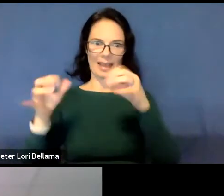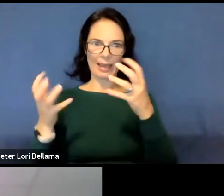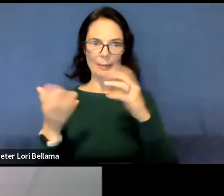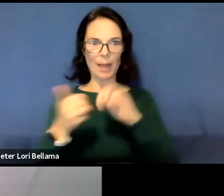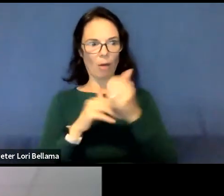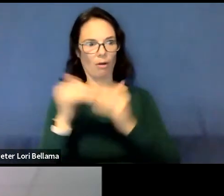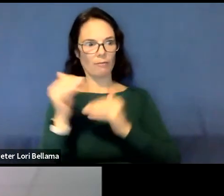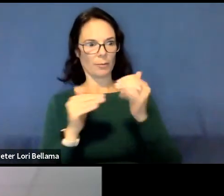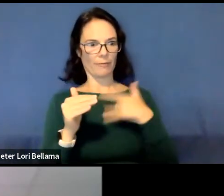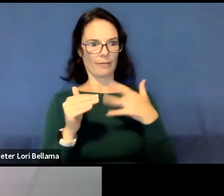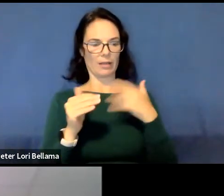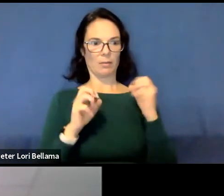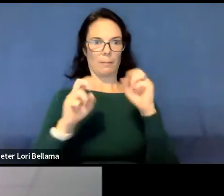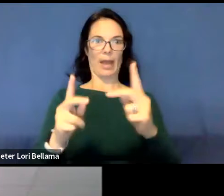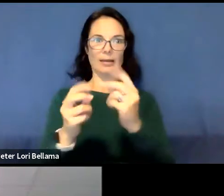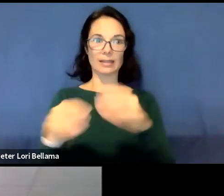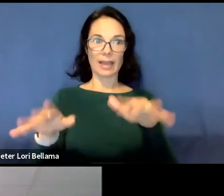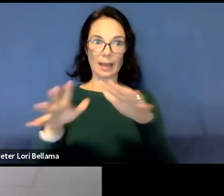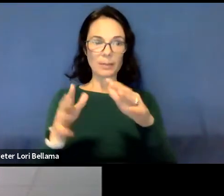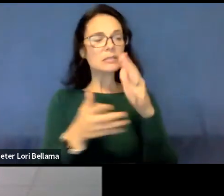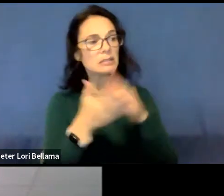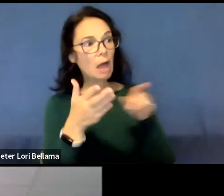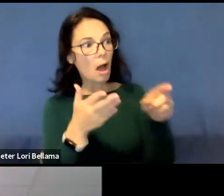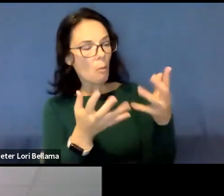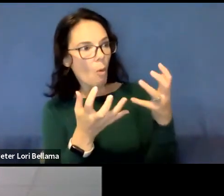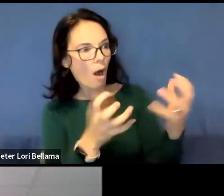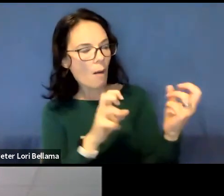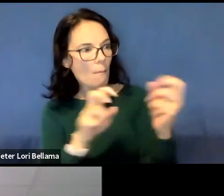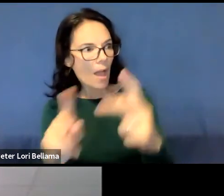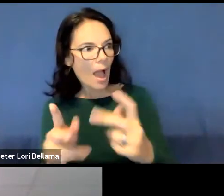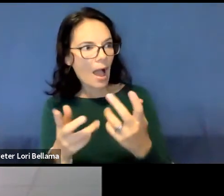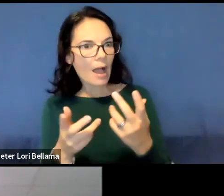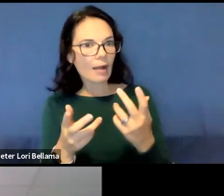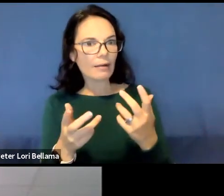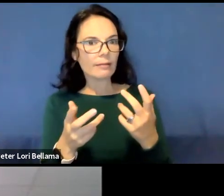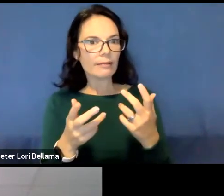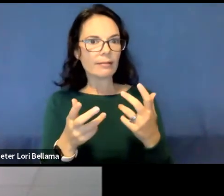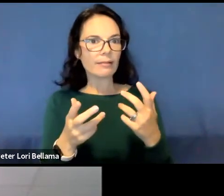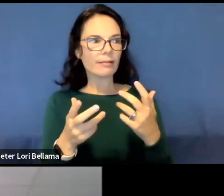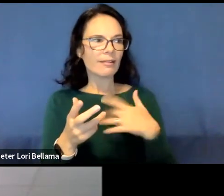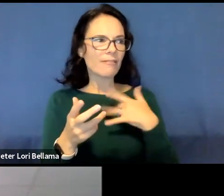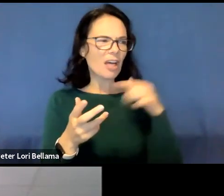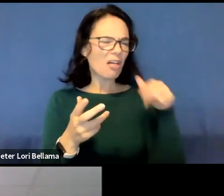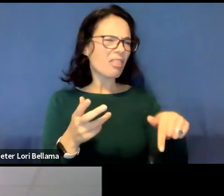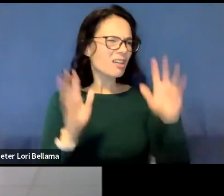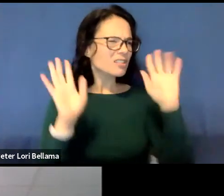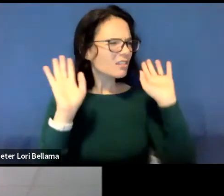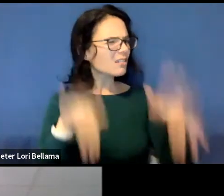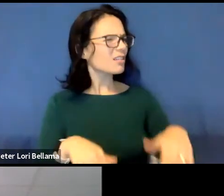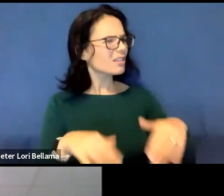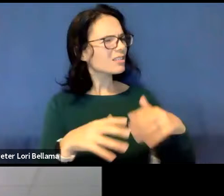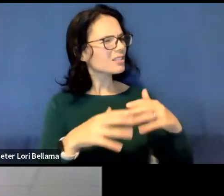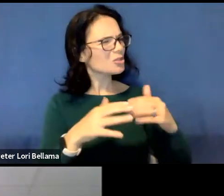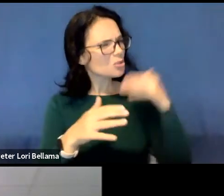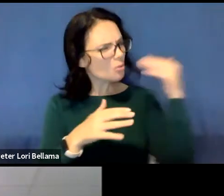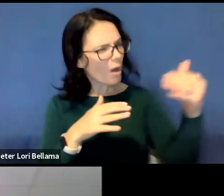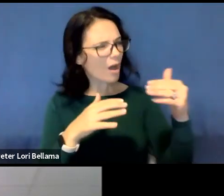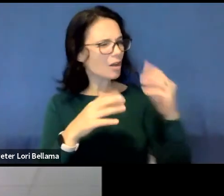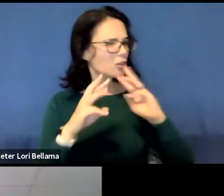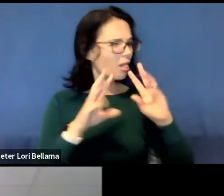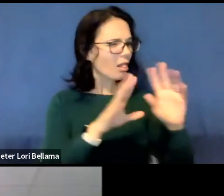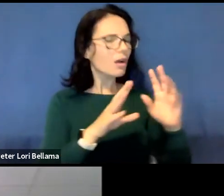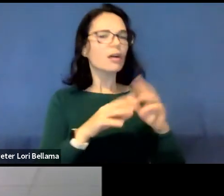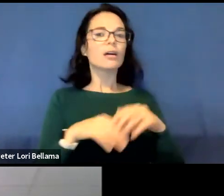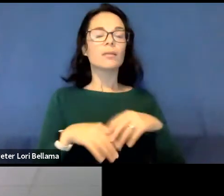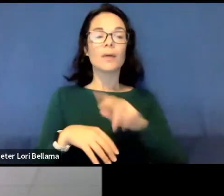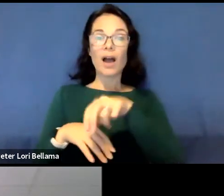to campus. Some students want to come back full board. They think this is much ado about nothing. It's time, but there's still quite a few students who are concerned